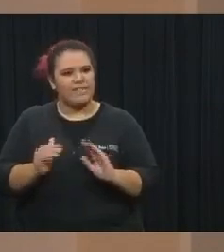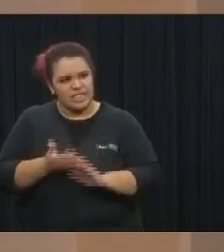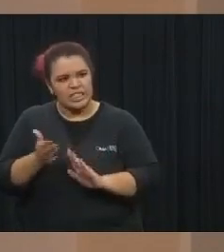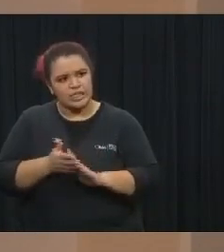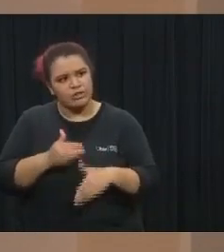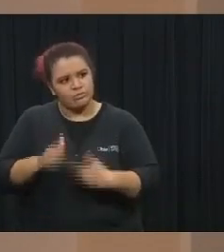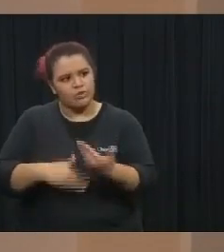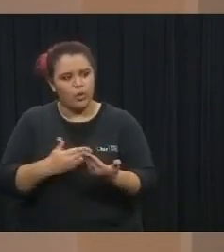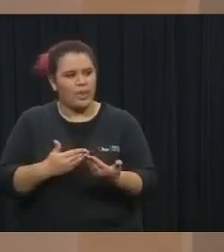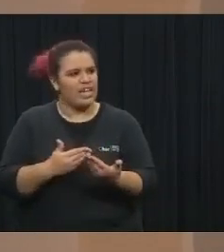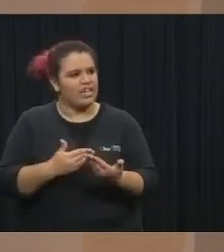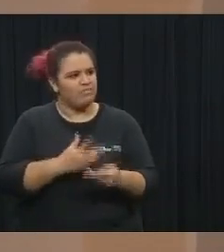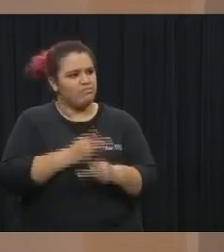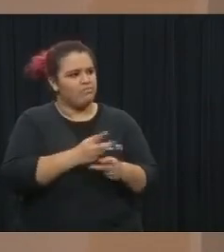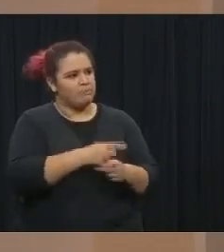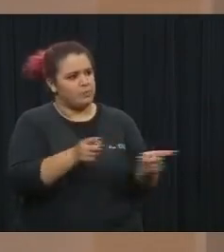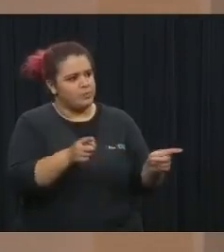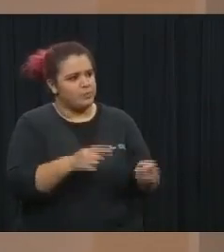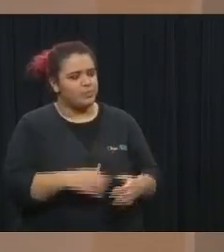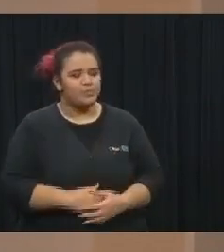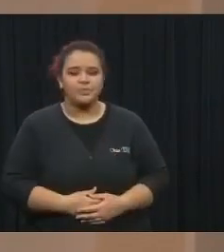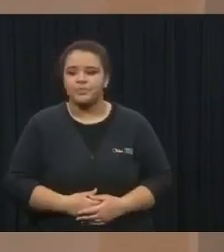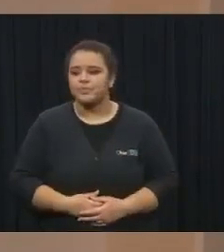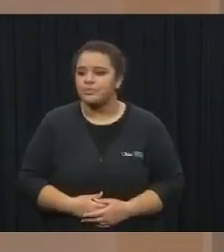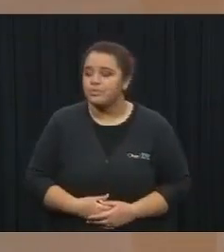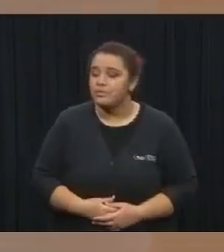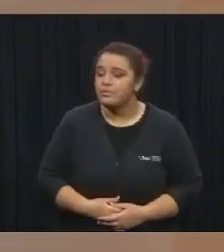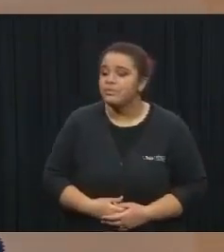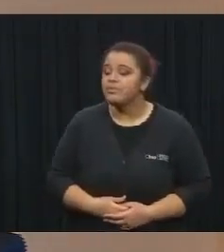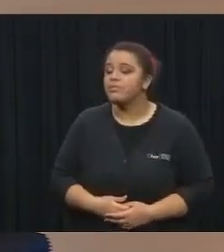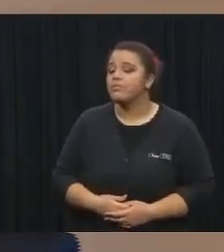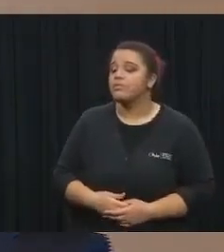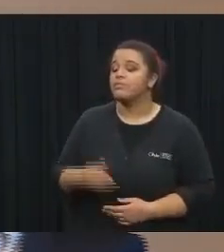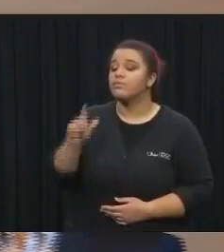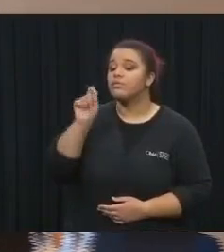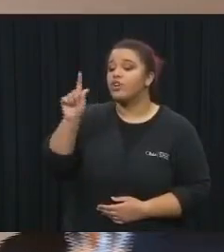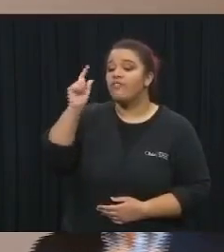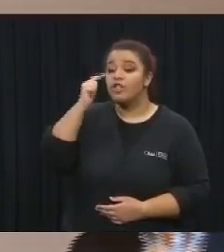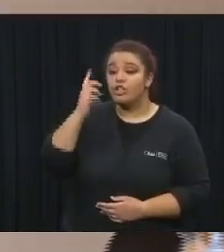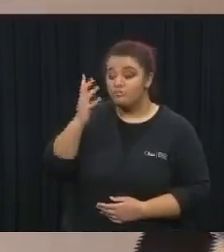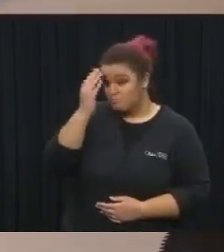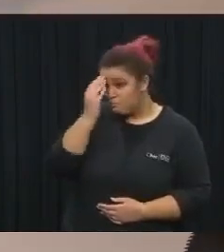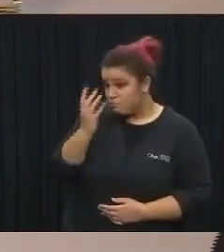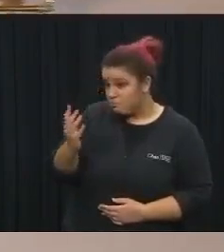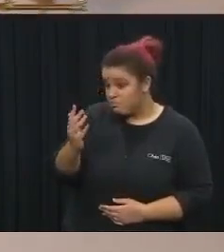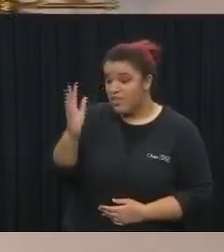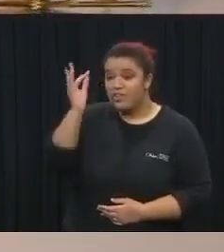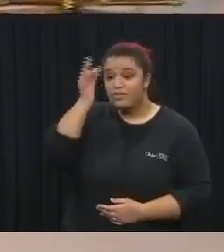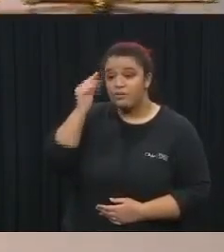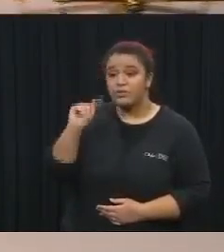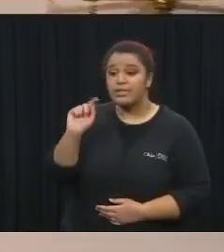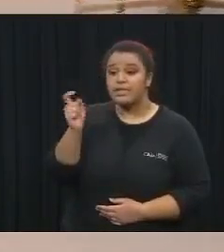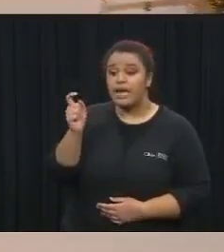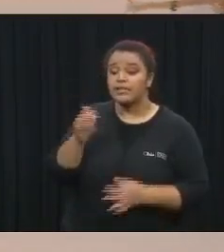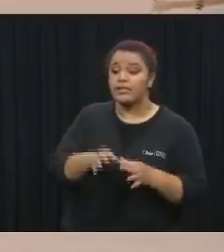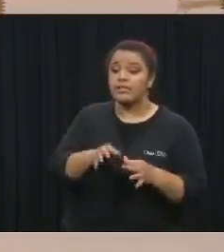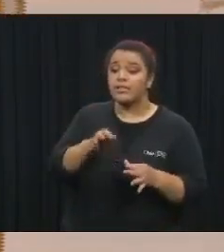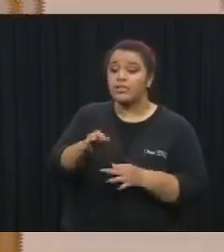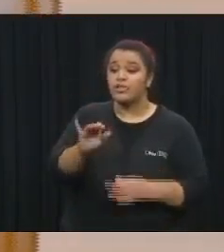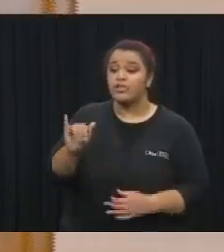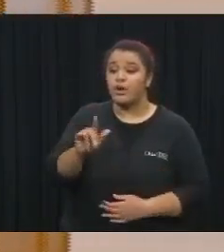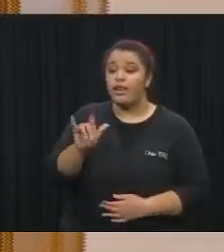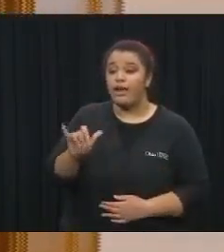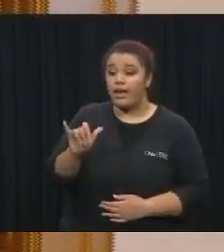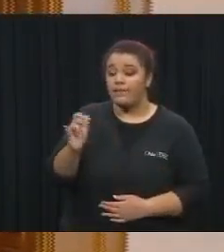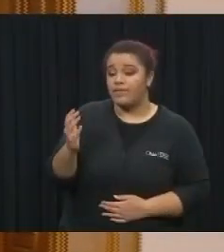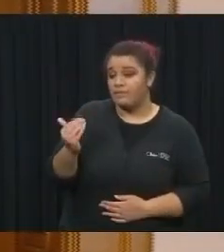Landers, WBNS. To the governor, the president has extended the federal tax deadline to July 15th. Are you encouraging the